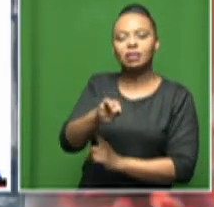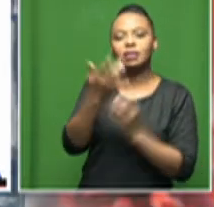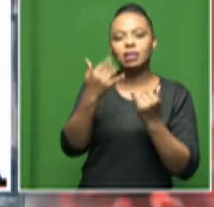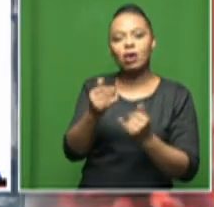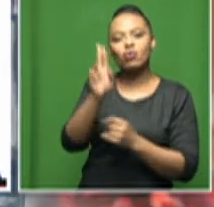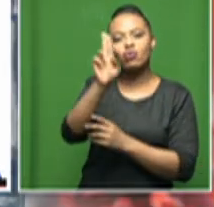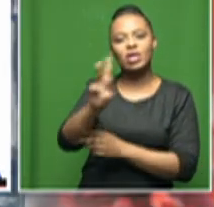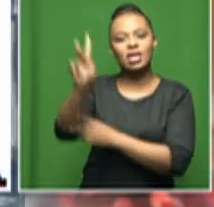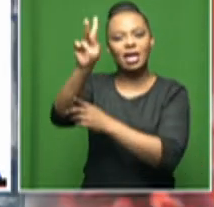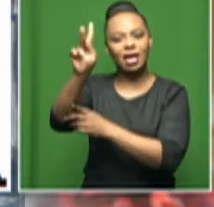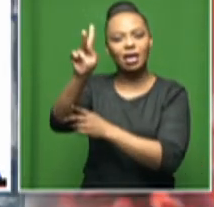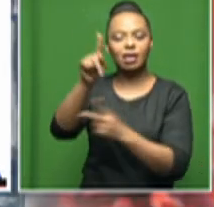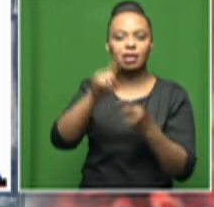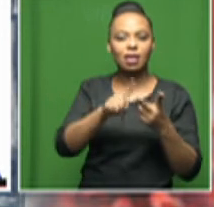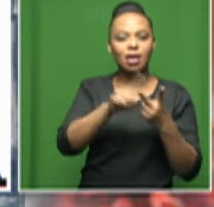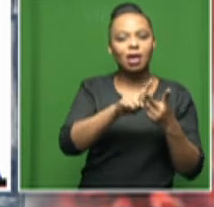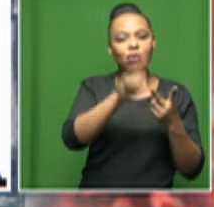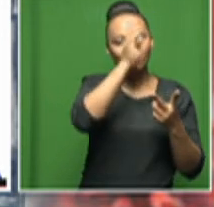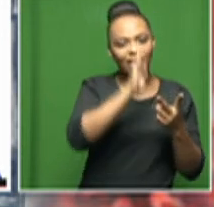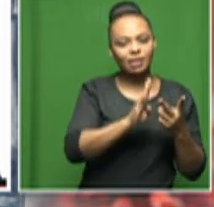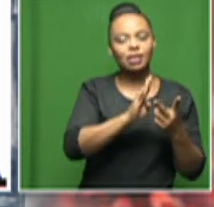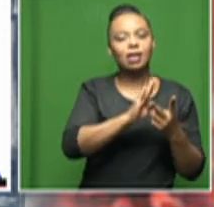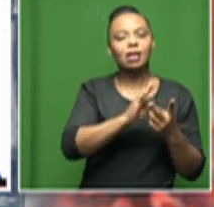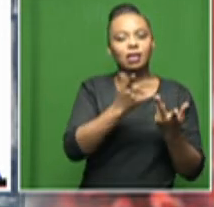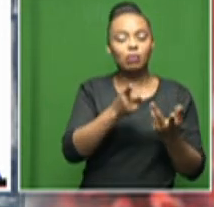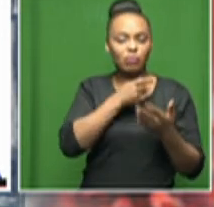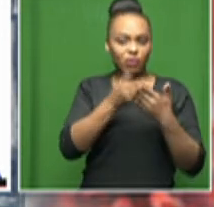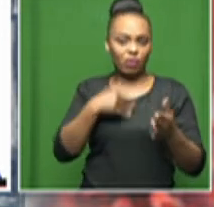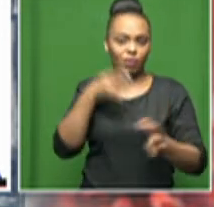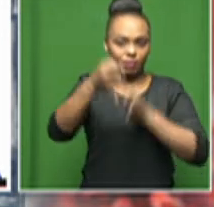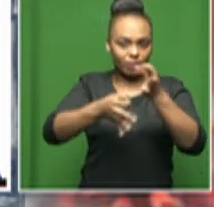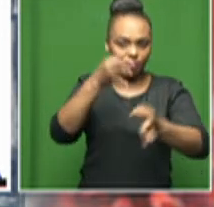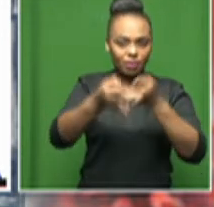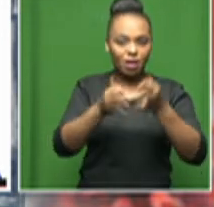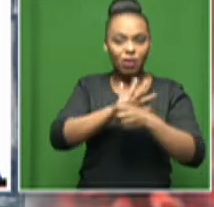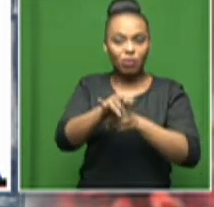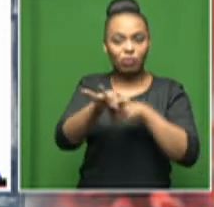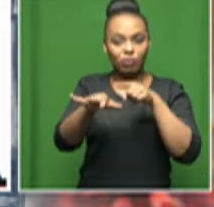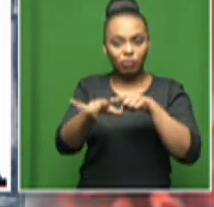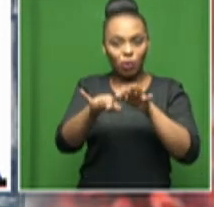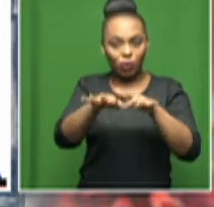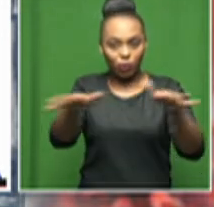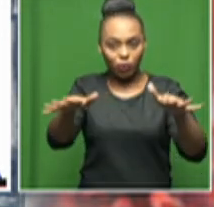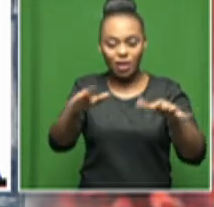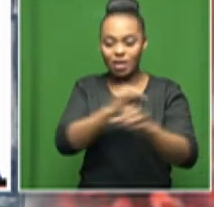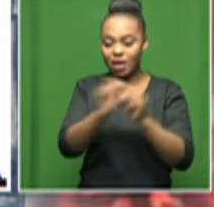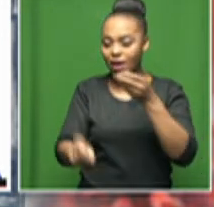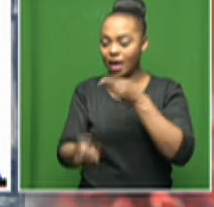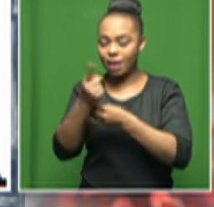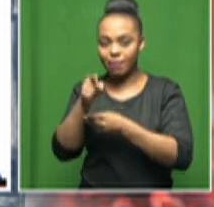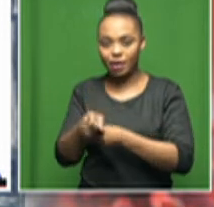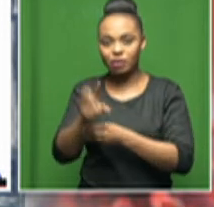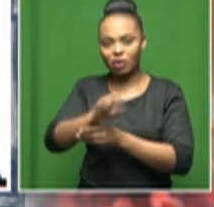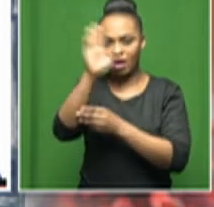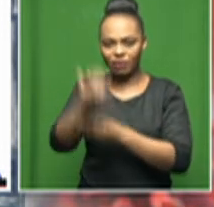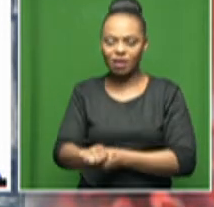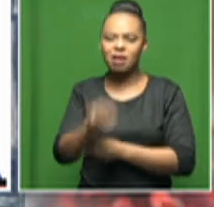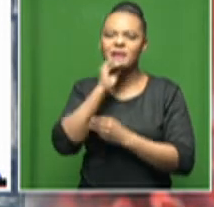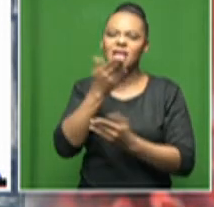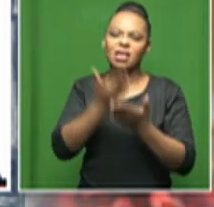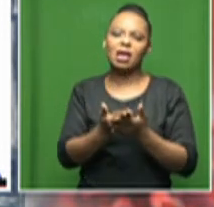United Kingdom as well as in Brazil. And as I indicated to you, had the variant not evolved in South Africa, we would have been in a pretty good space.